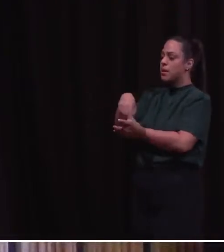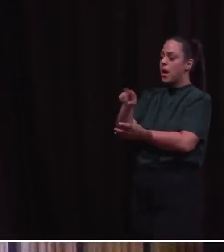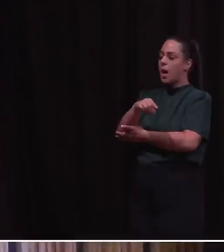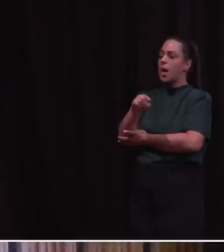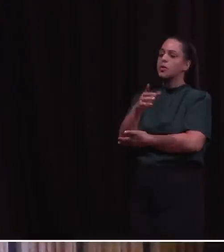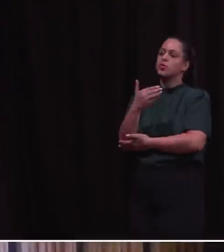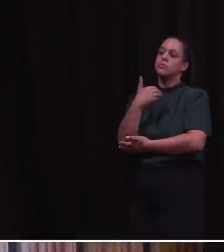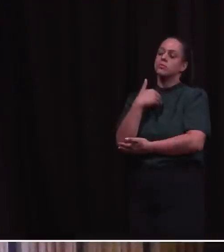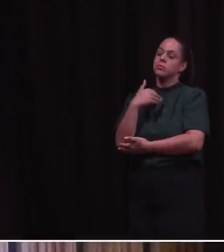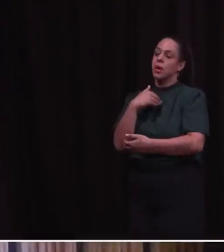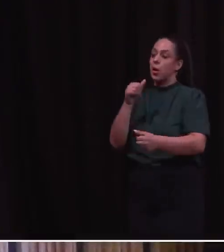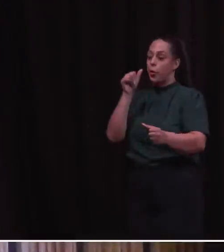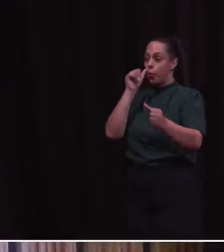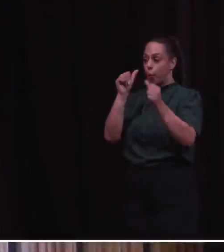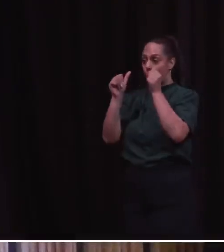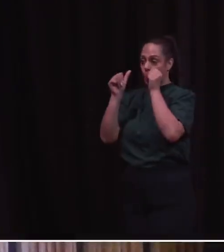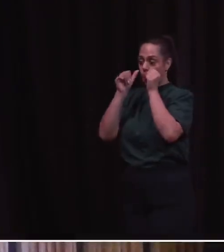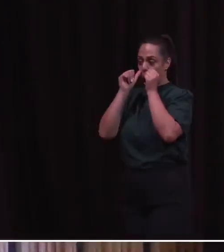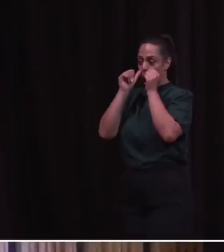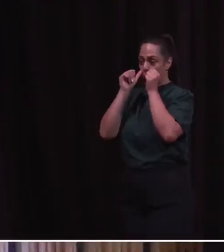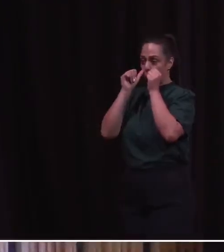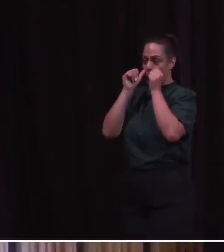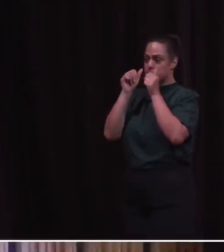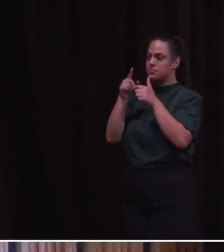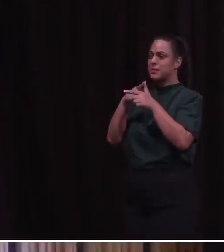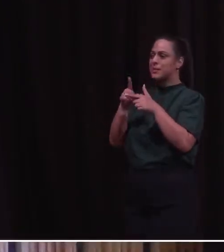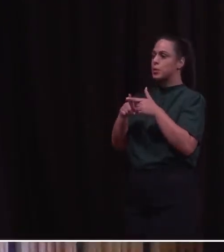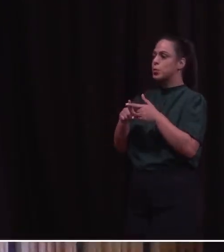those are just minor examples